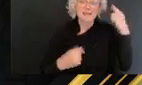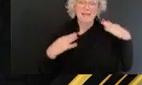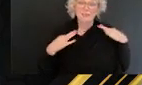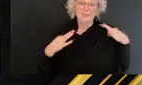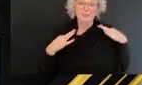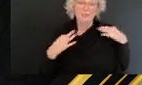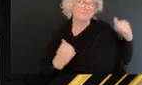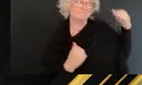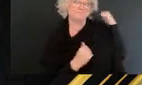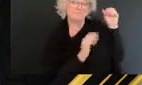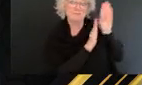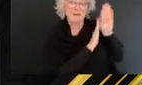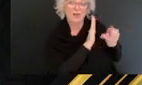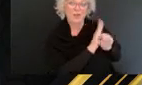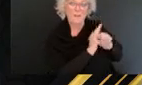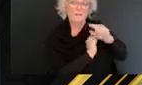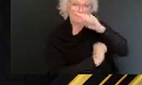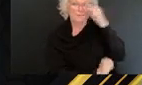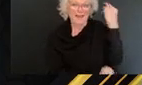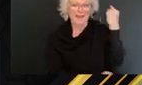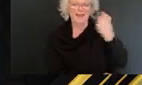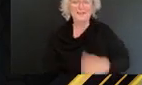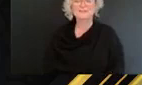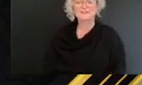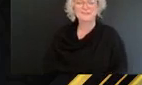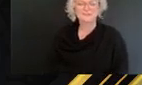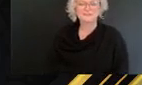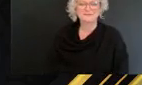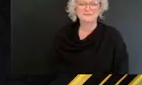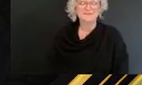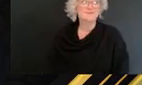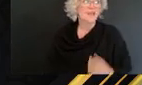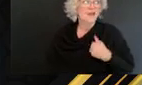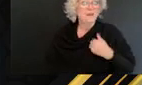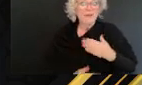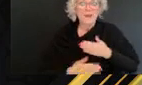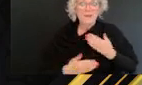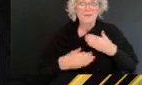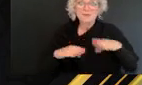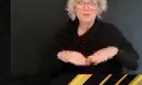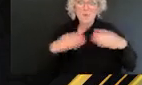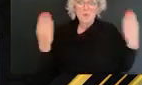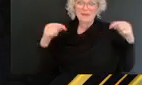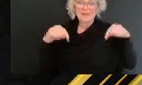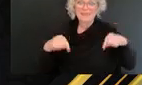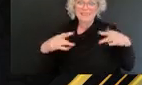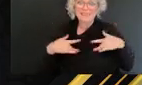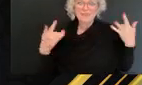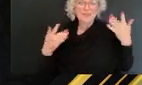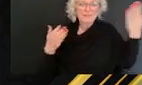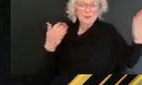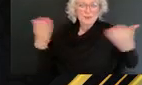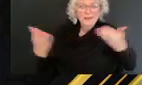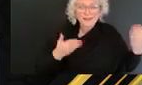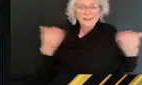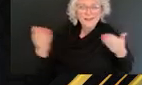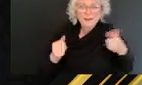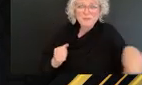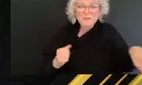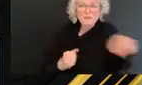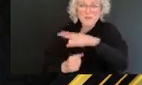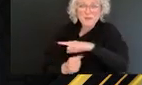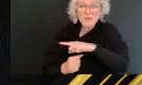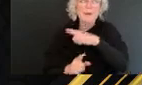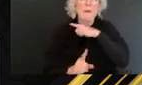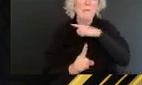shirt, and I have a black backdrop behind me. It's my pleasure to open up this event and welcome all of you and